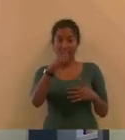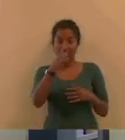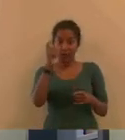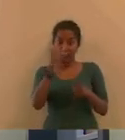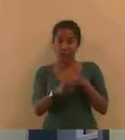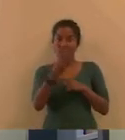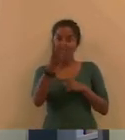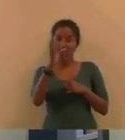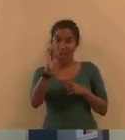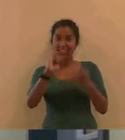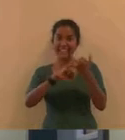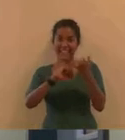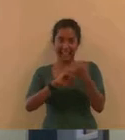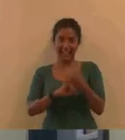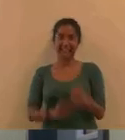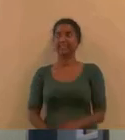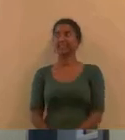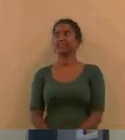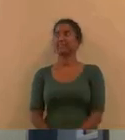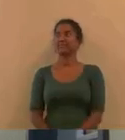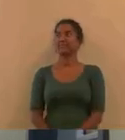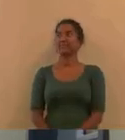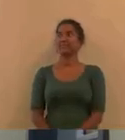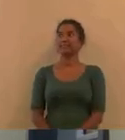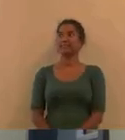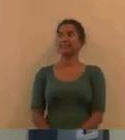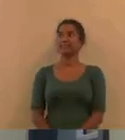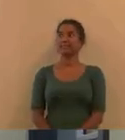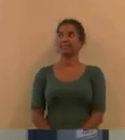do in 30 seconds.